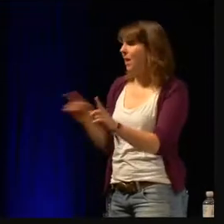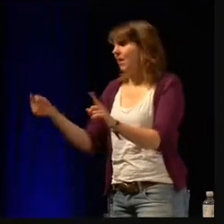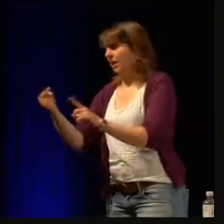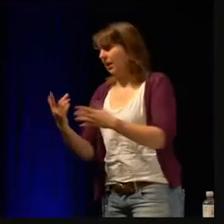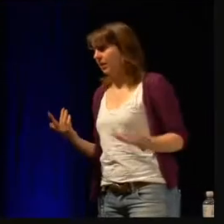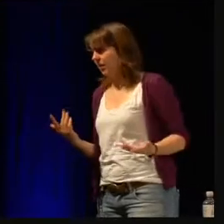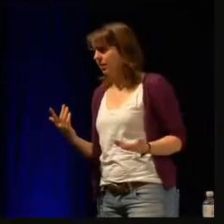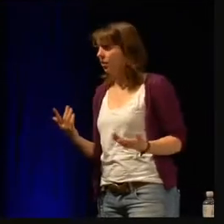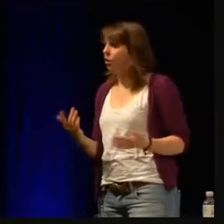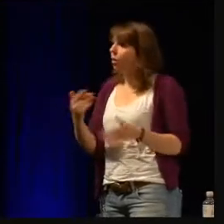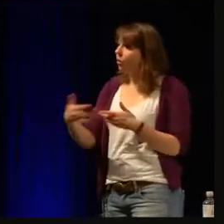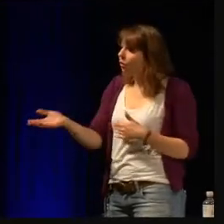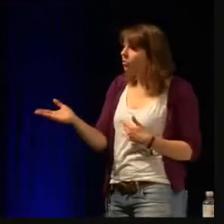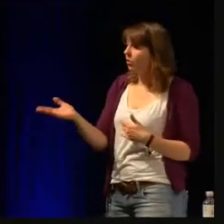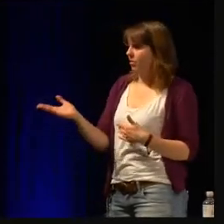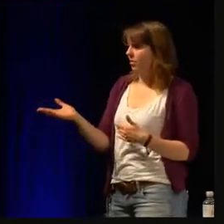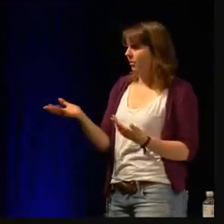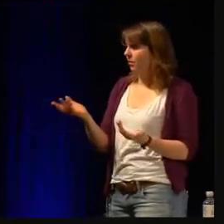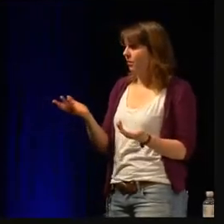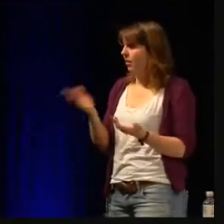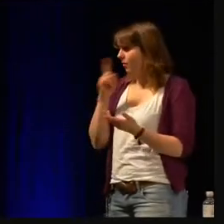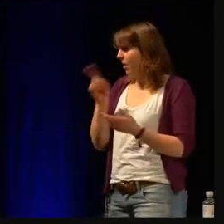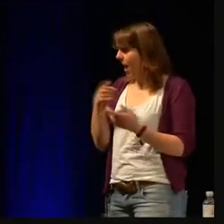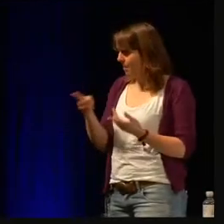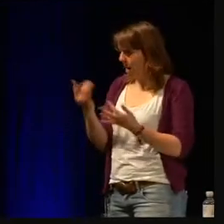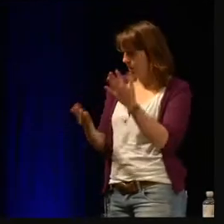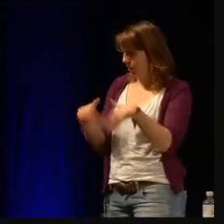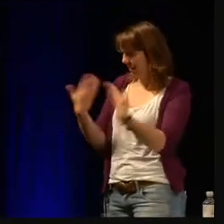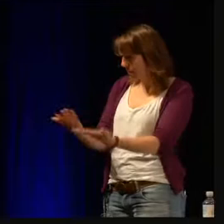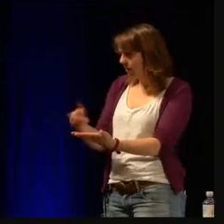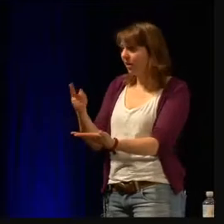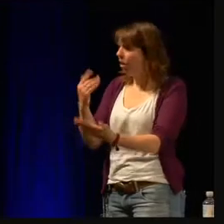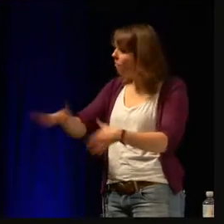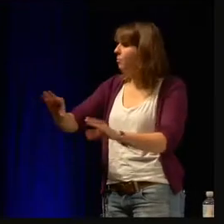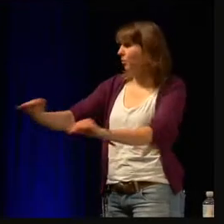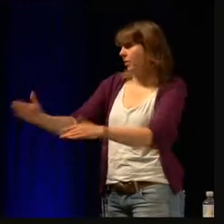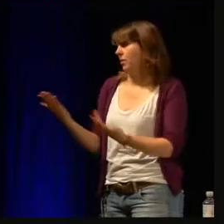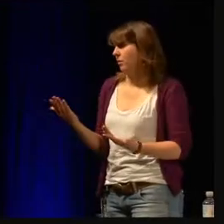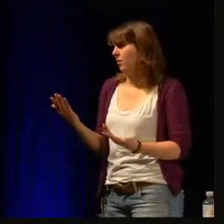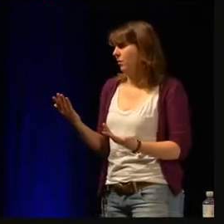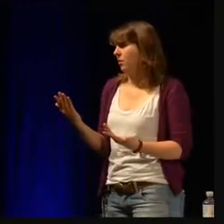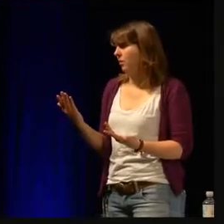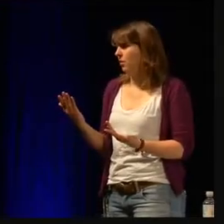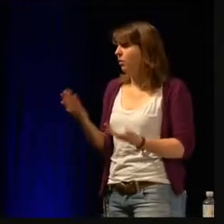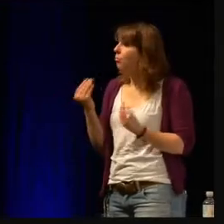seen to what extent this happens once they have been set in place.